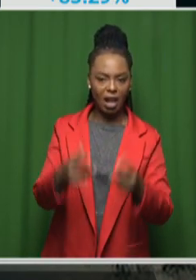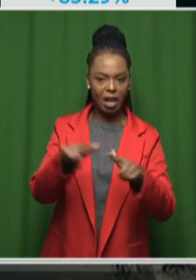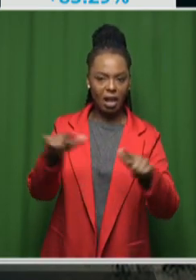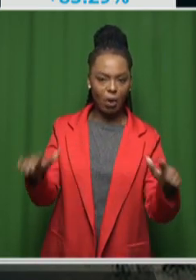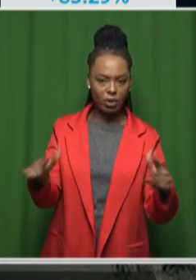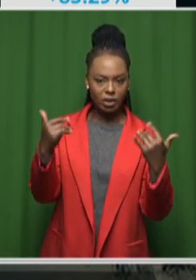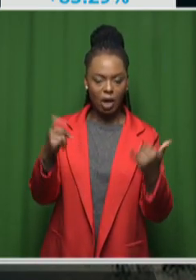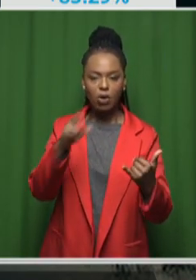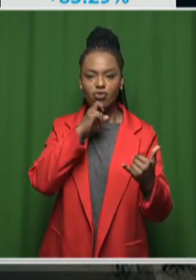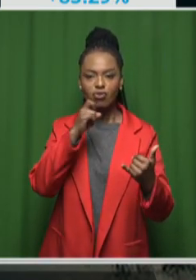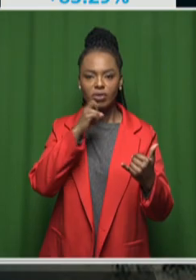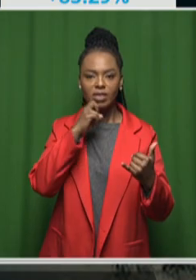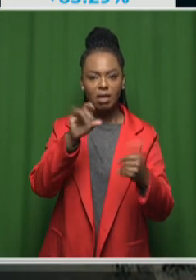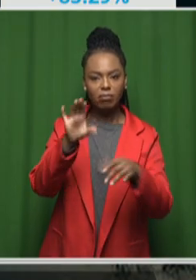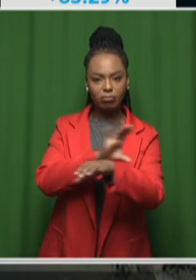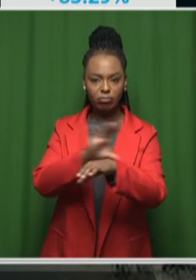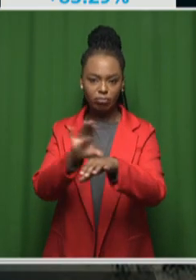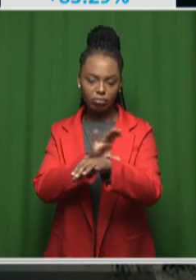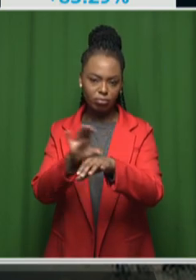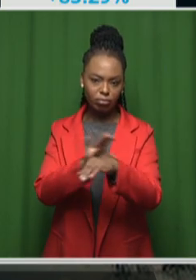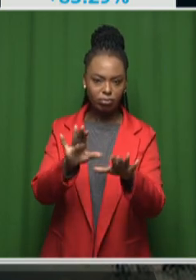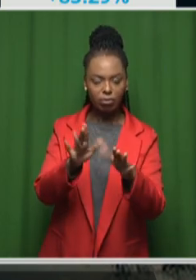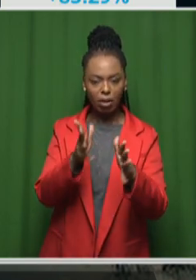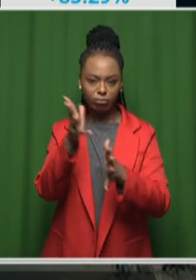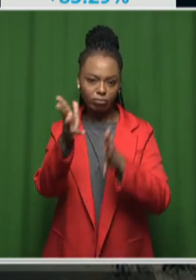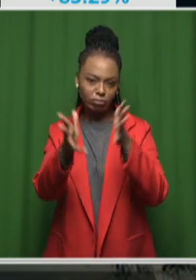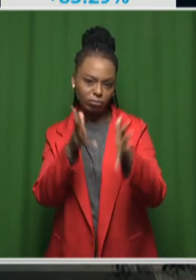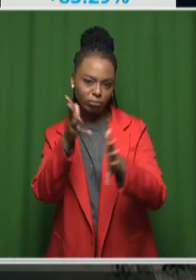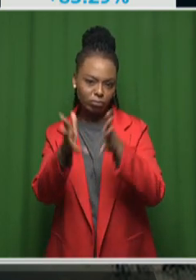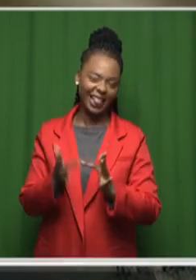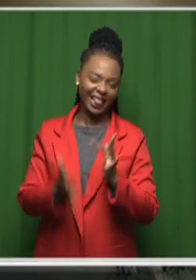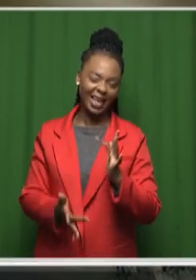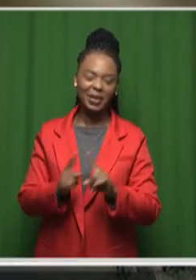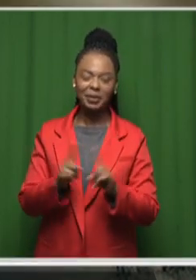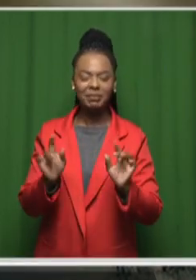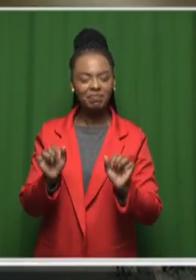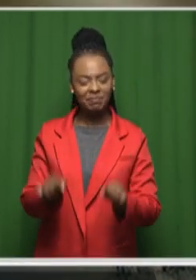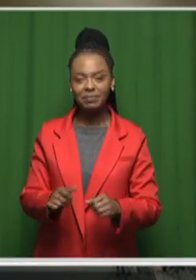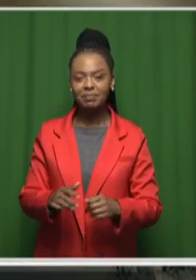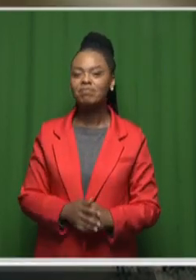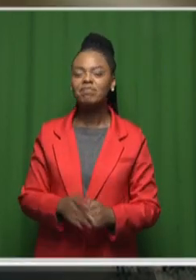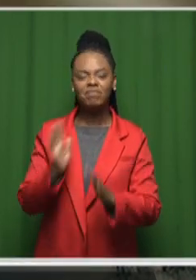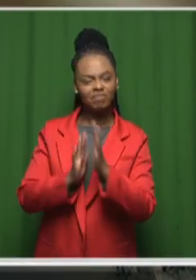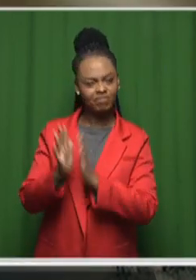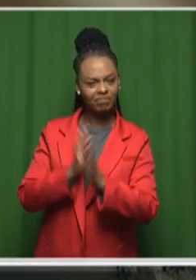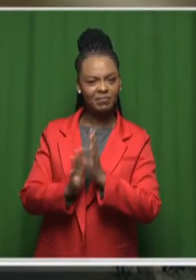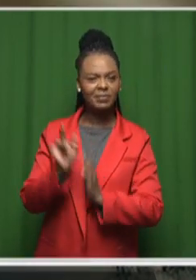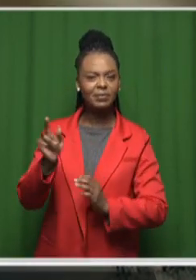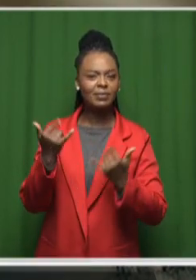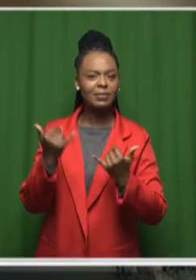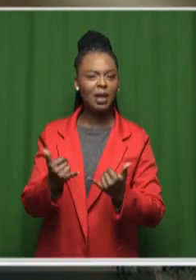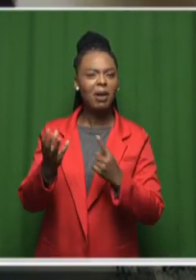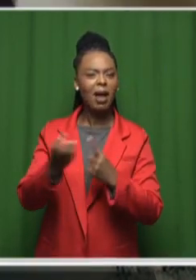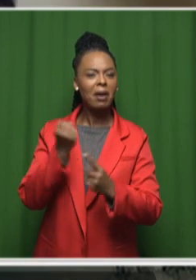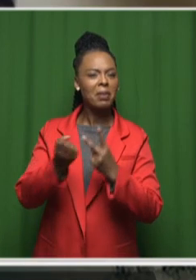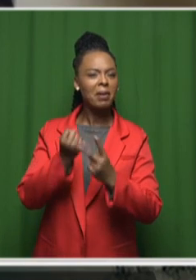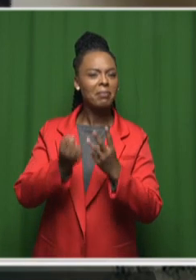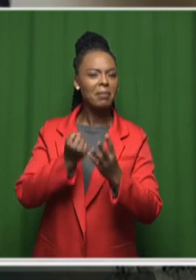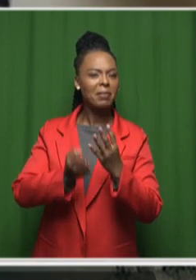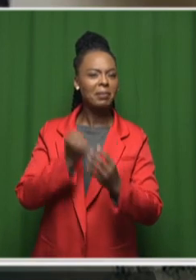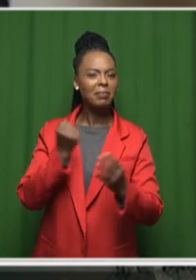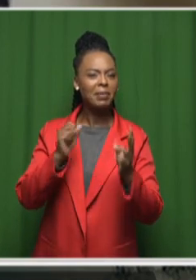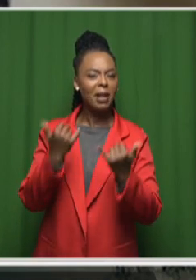use machine learning algorithms to transcribe that. So let's talk about the kind of accomplishments that we're celebrating